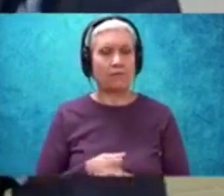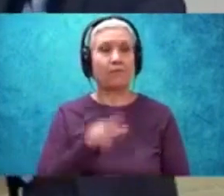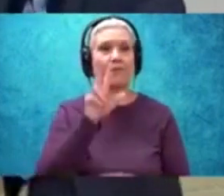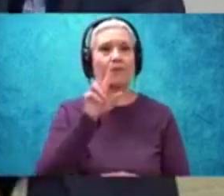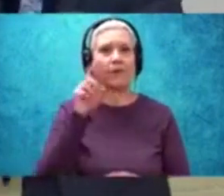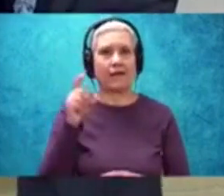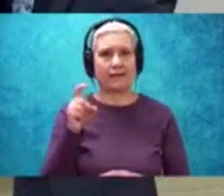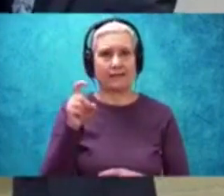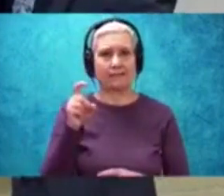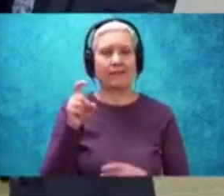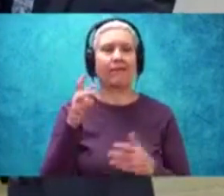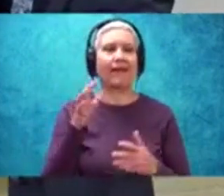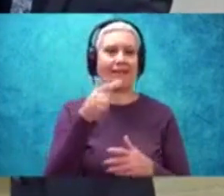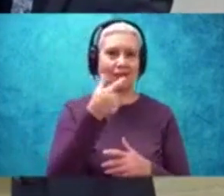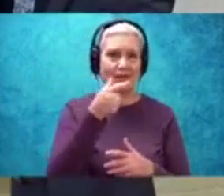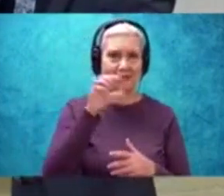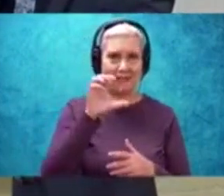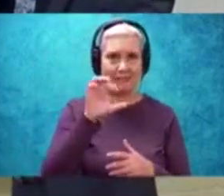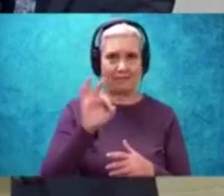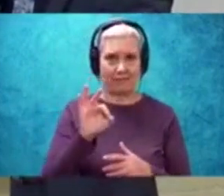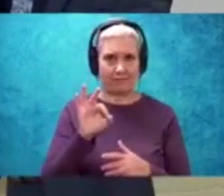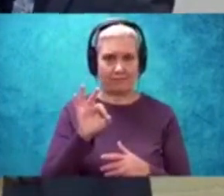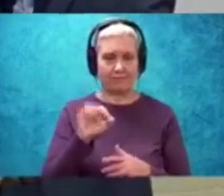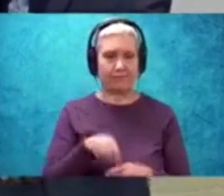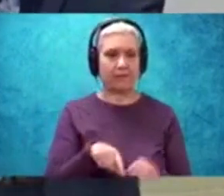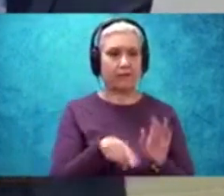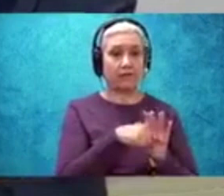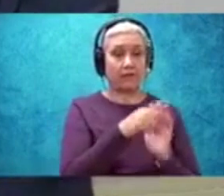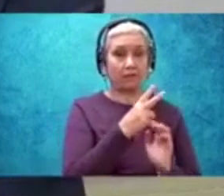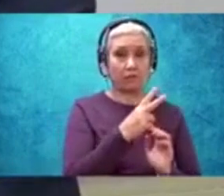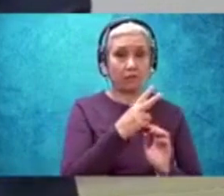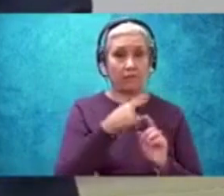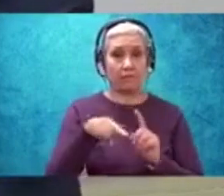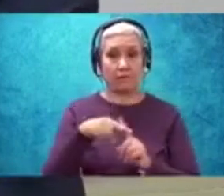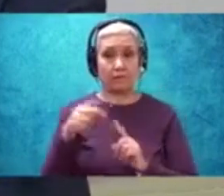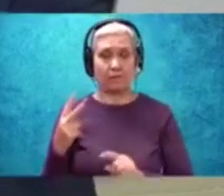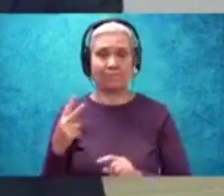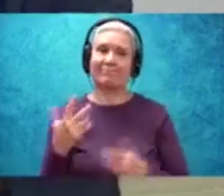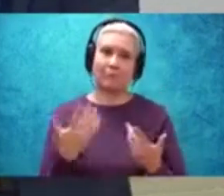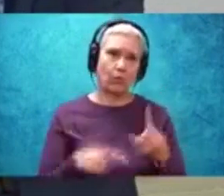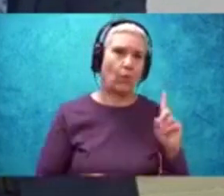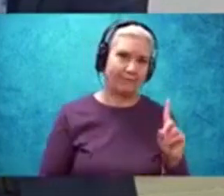3x. The greatest common factor between negative 2x and positive 3 is a positive 1.